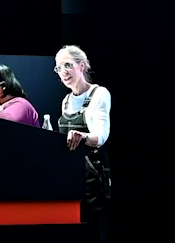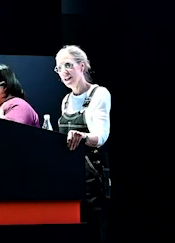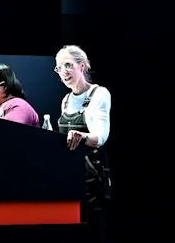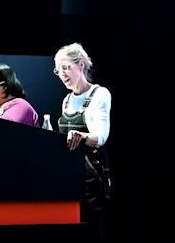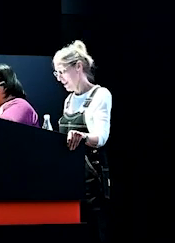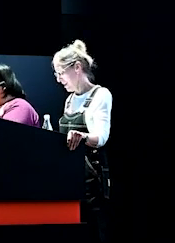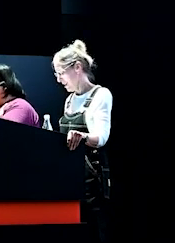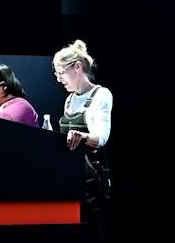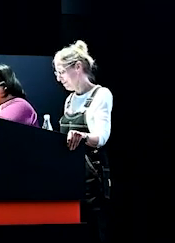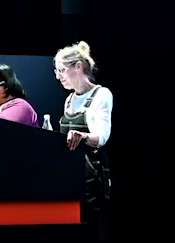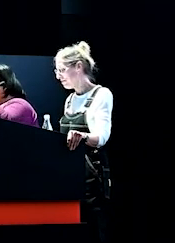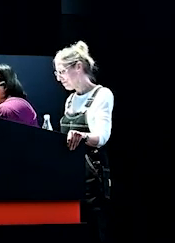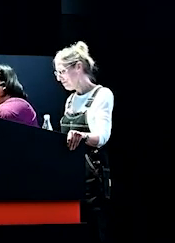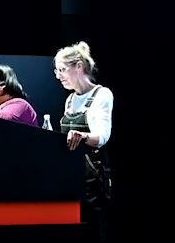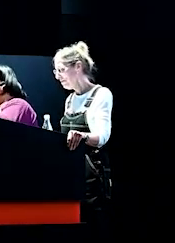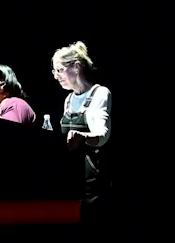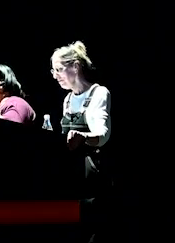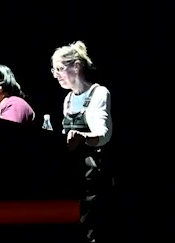way.